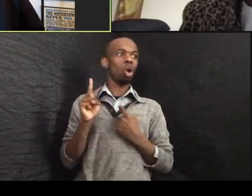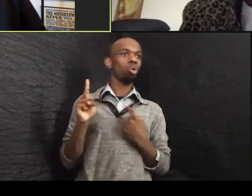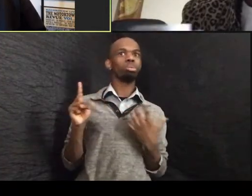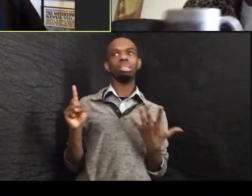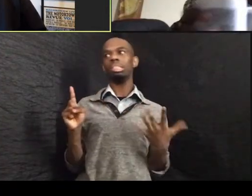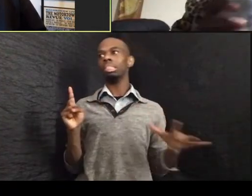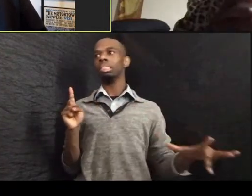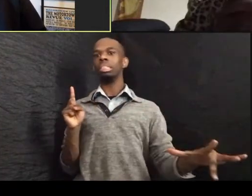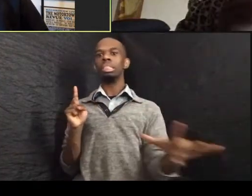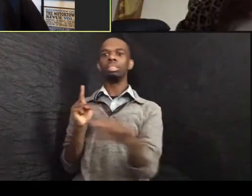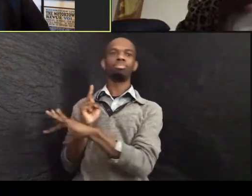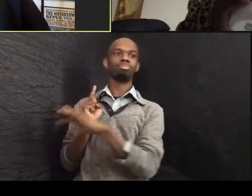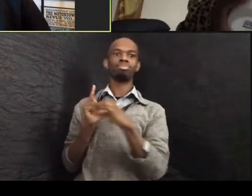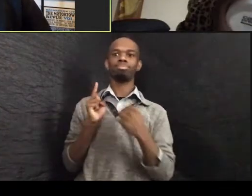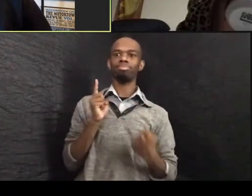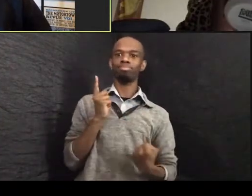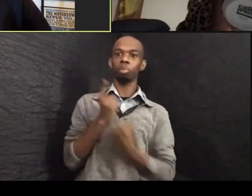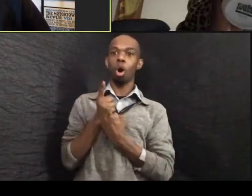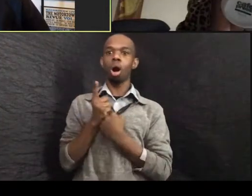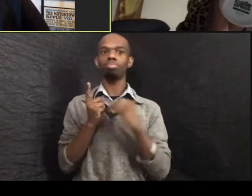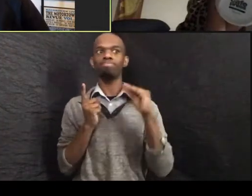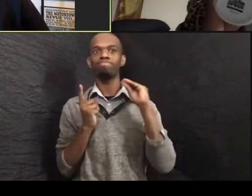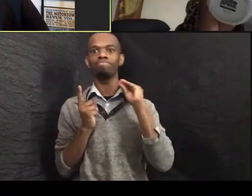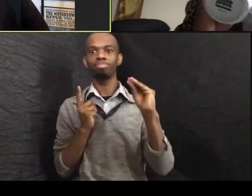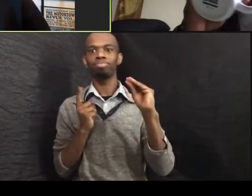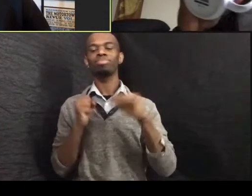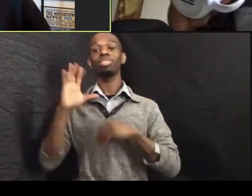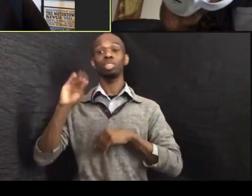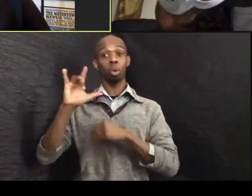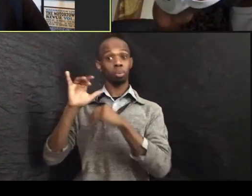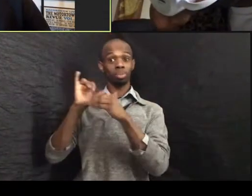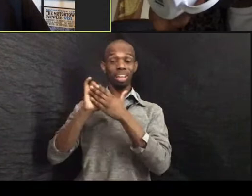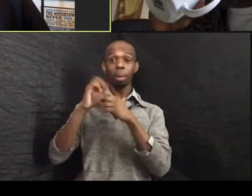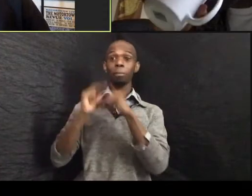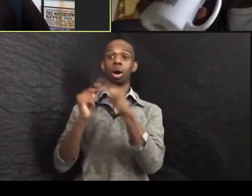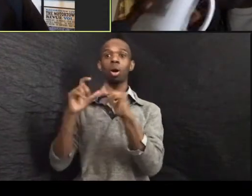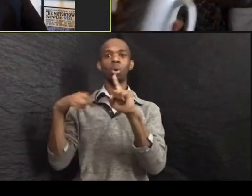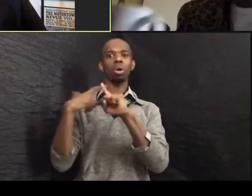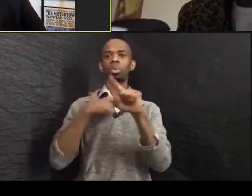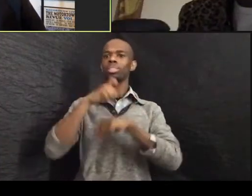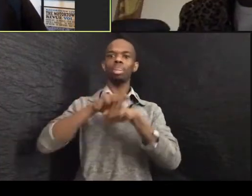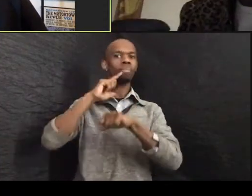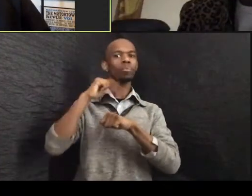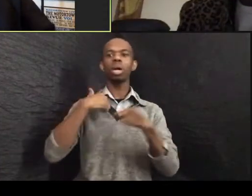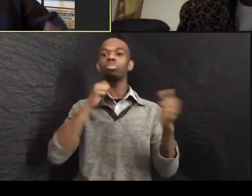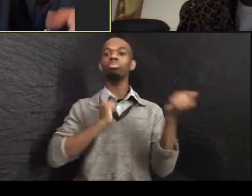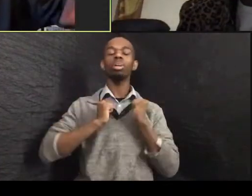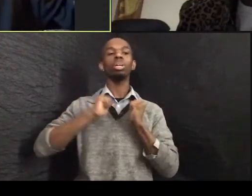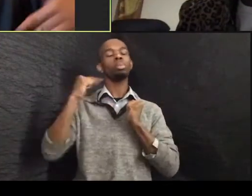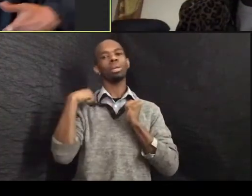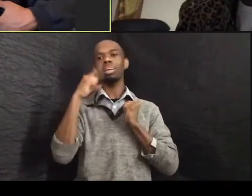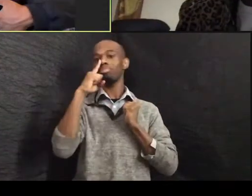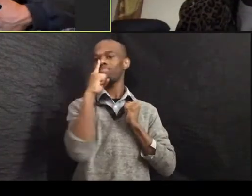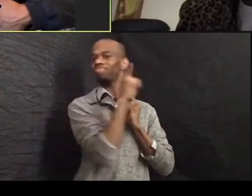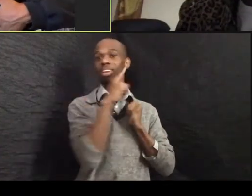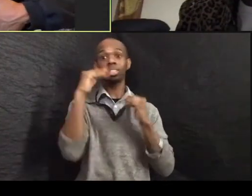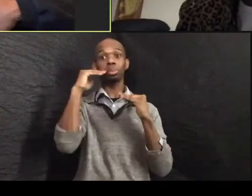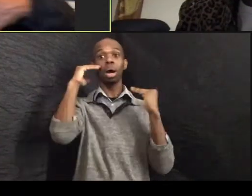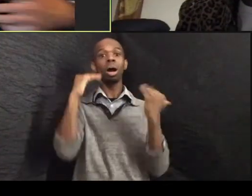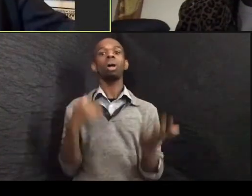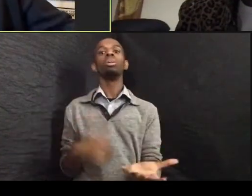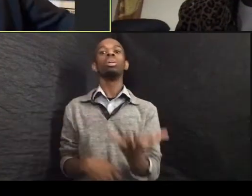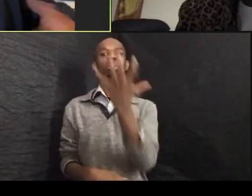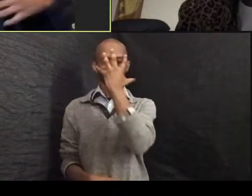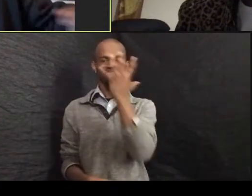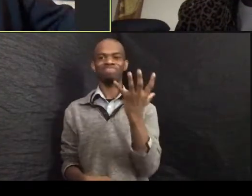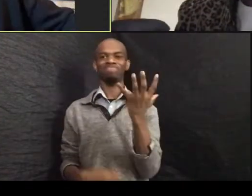into that building furious every day. You know what I mean? And trying to figure out how to smile and put on a show. So I literally had to figure it out in order to pay